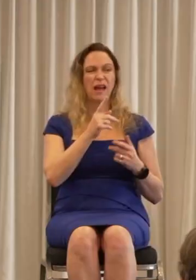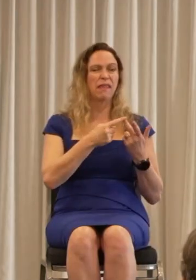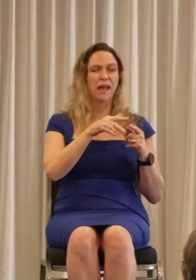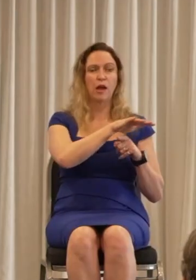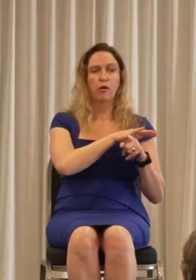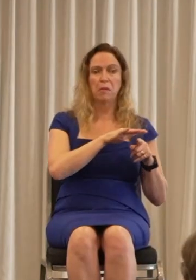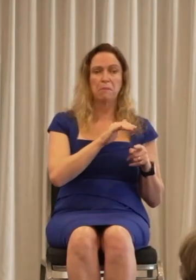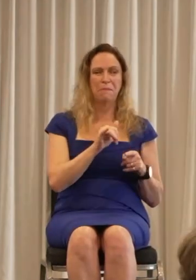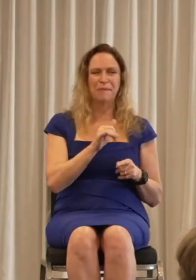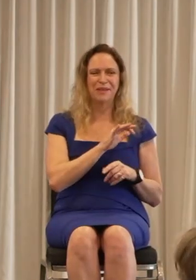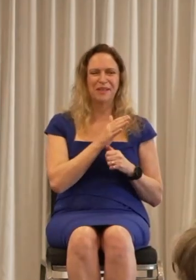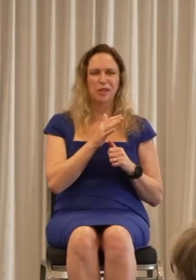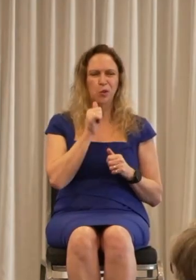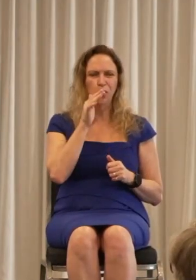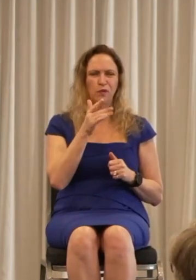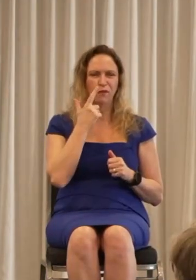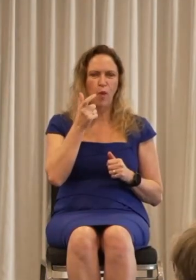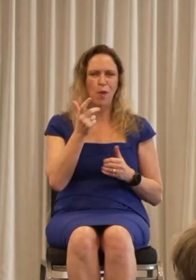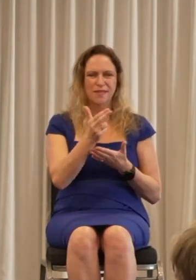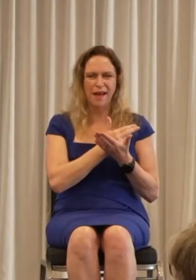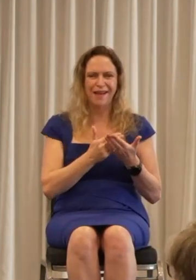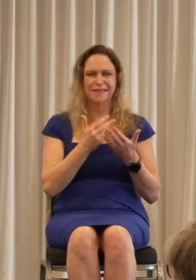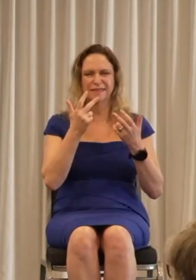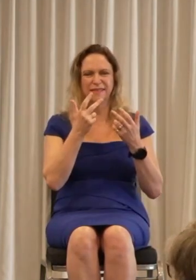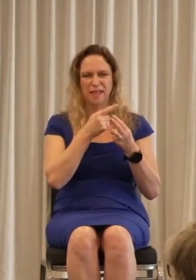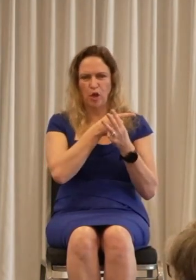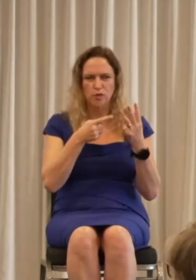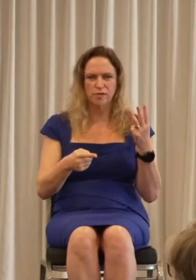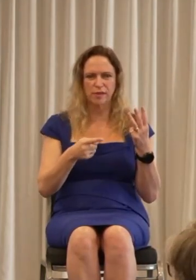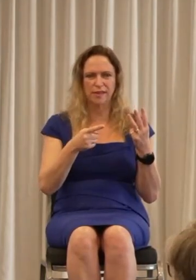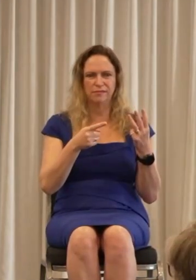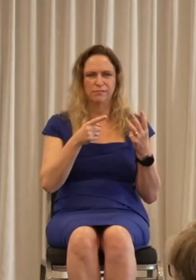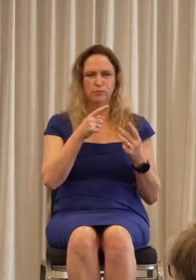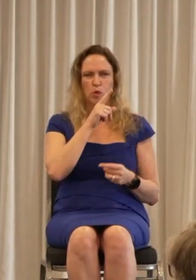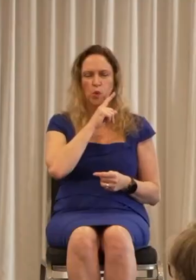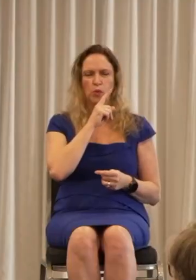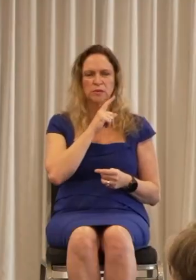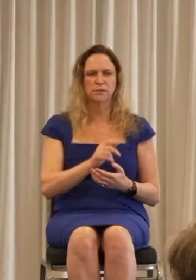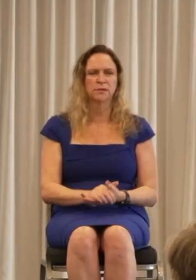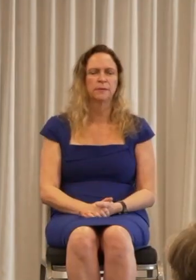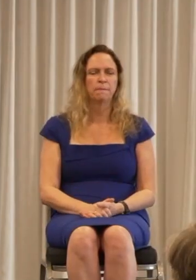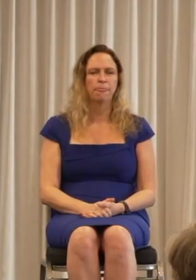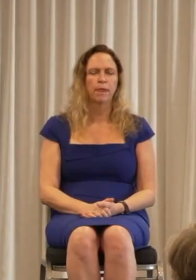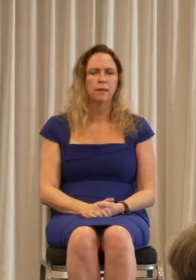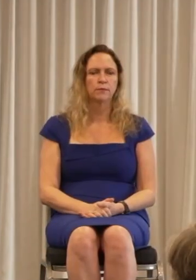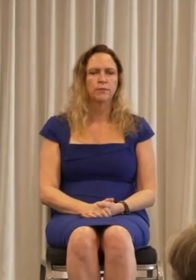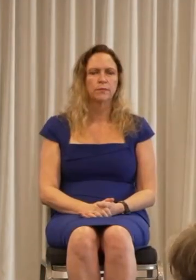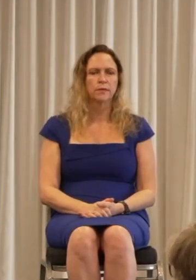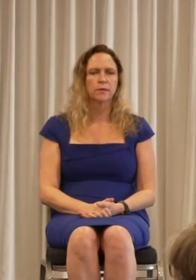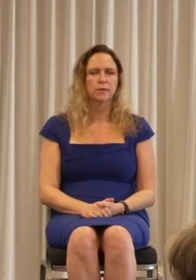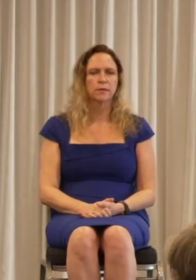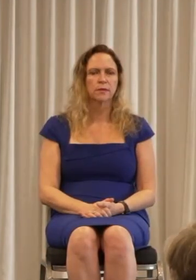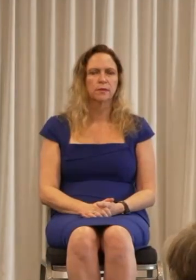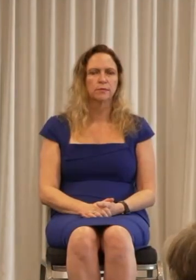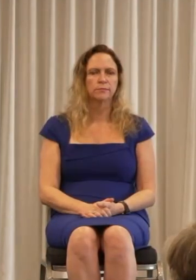Yeah. Any more you want to share before I move to Alex? Yeah, thank you. And this is in no particular